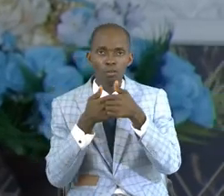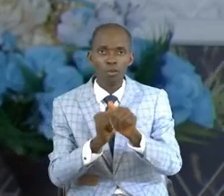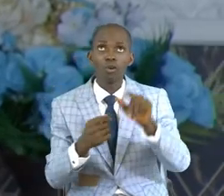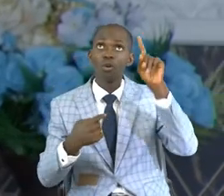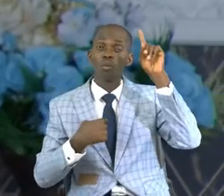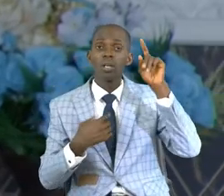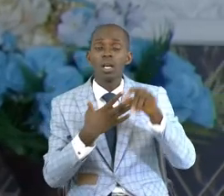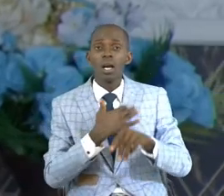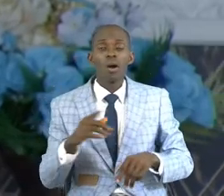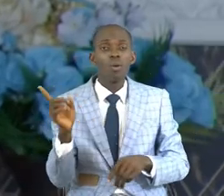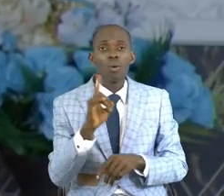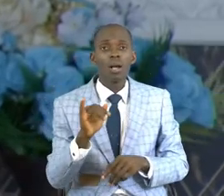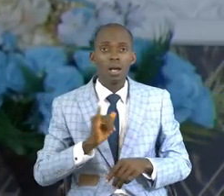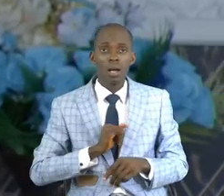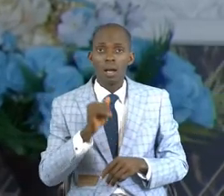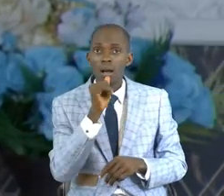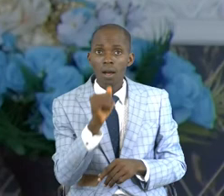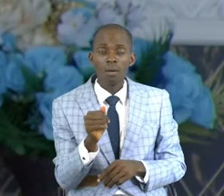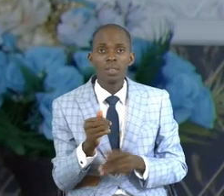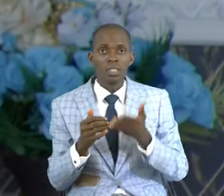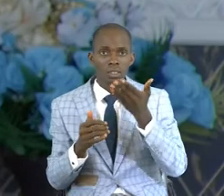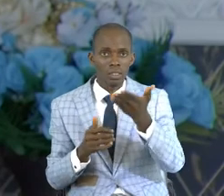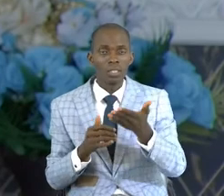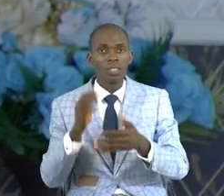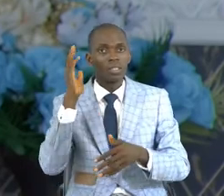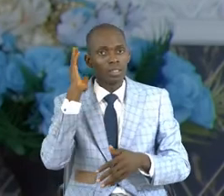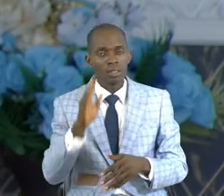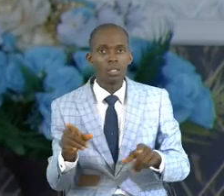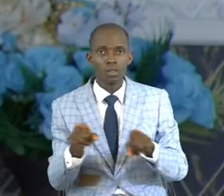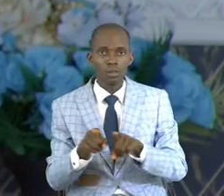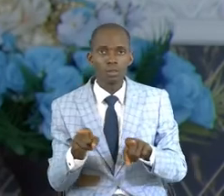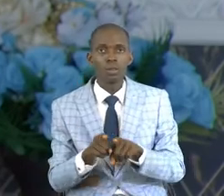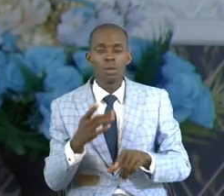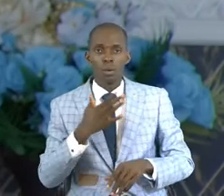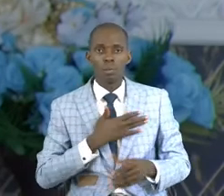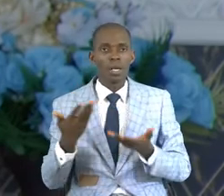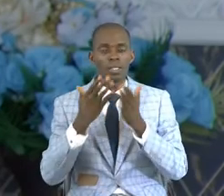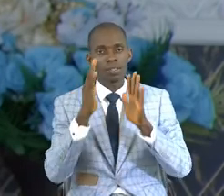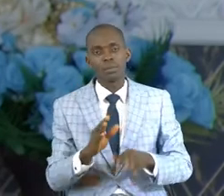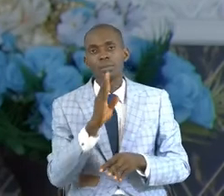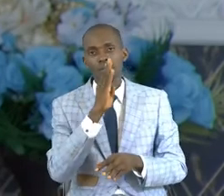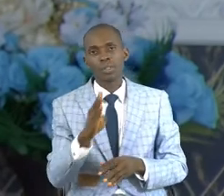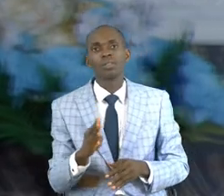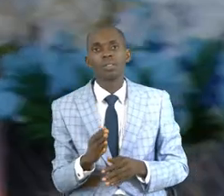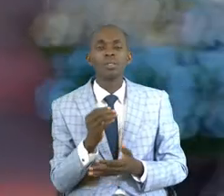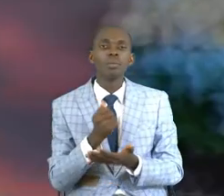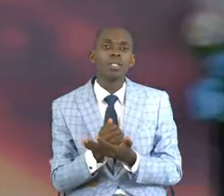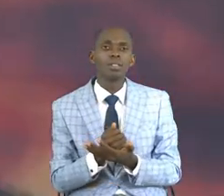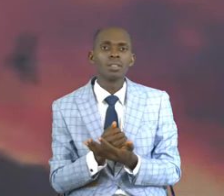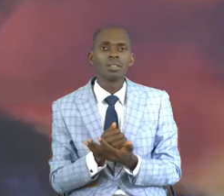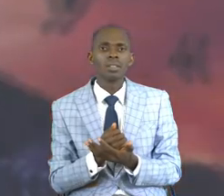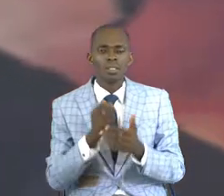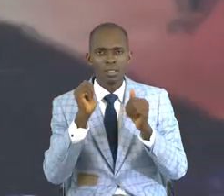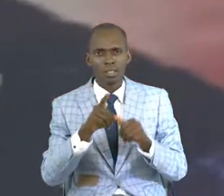I am, there shall also my servant be. Can you picture